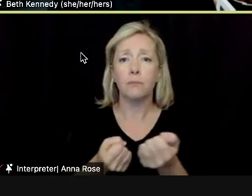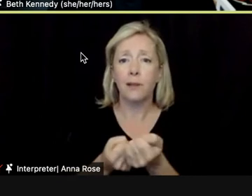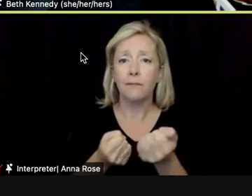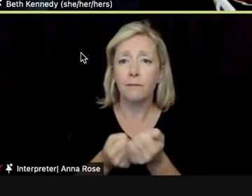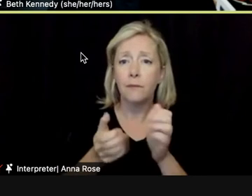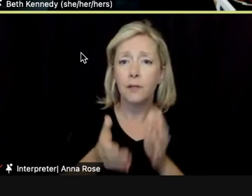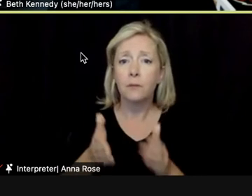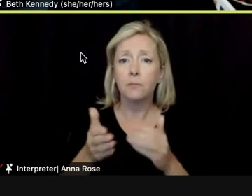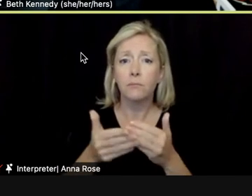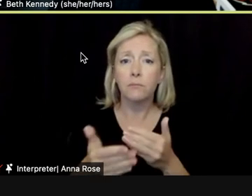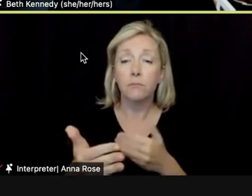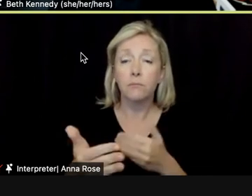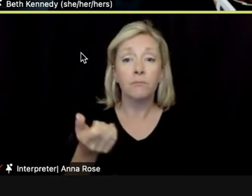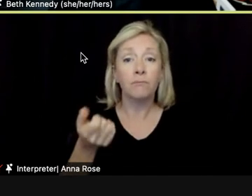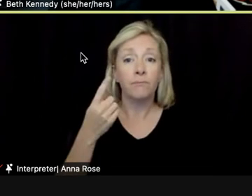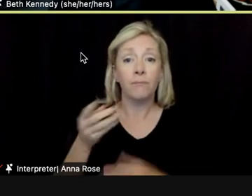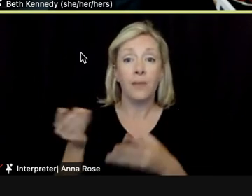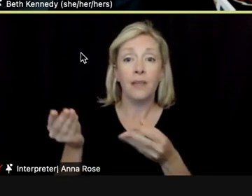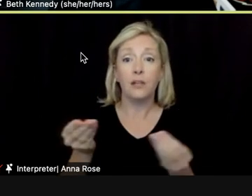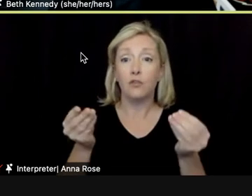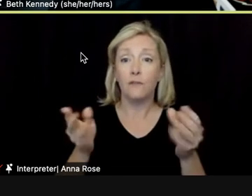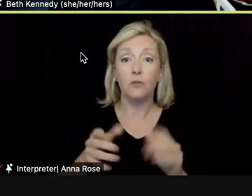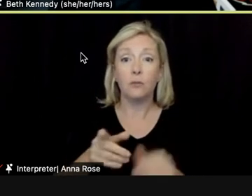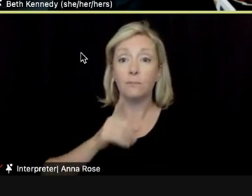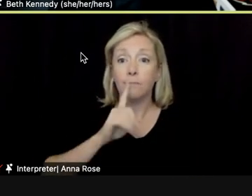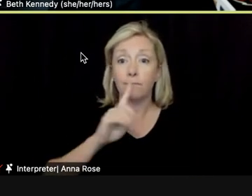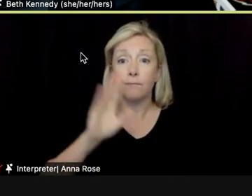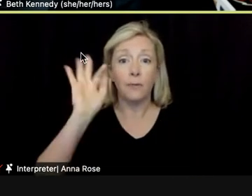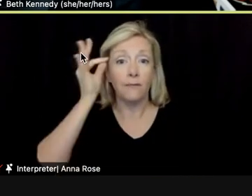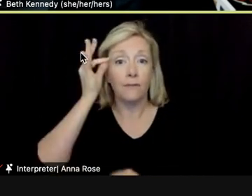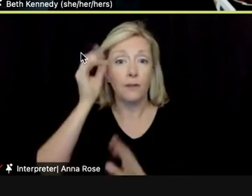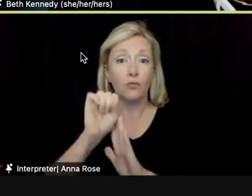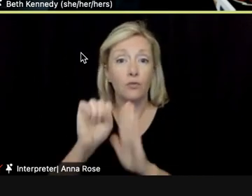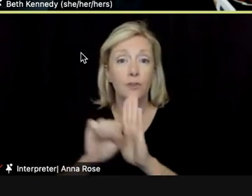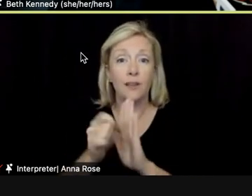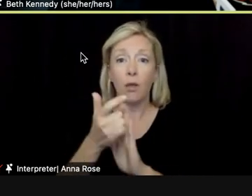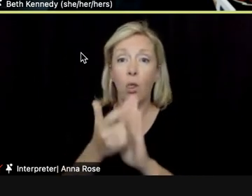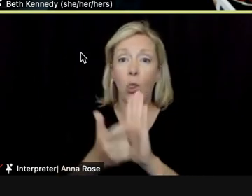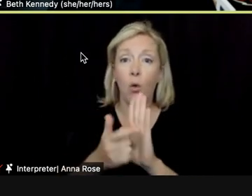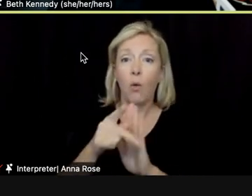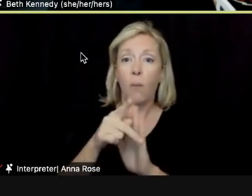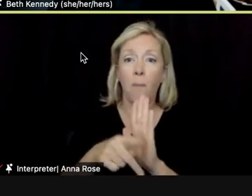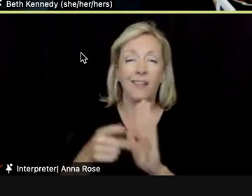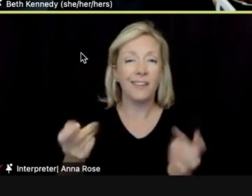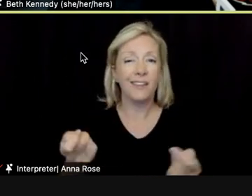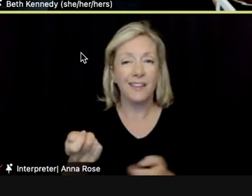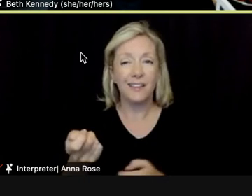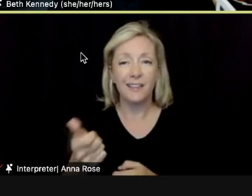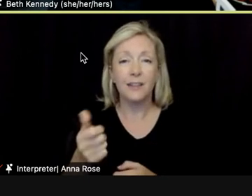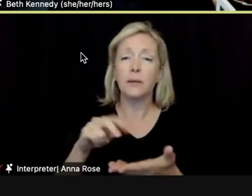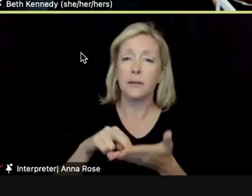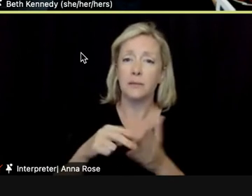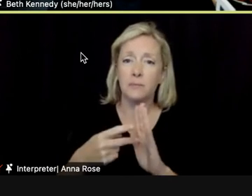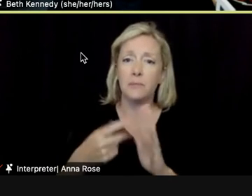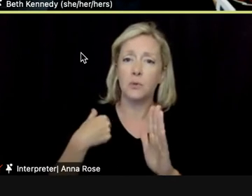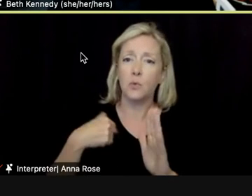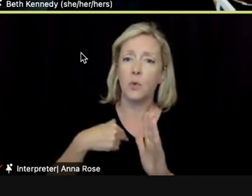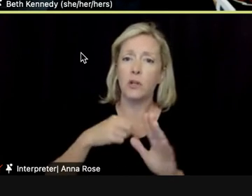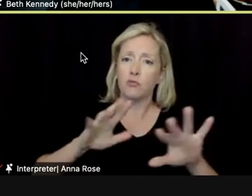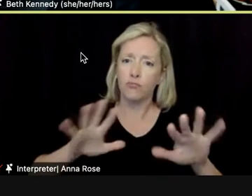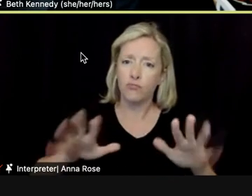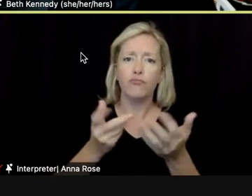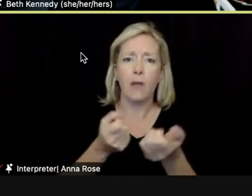because interveners are not yet in federal and many state laws or policies. So we need to do some advocacy,